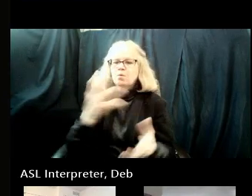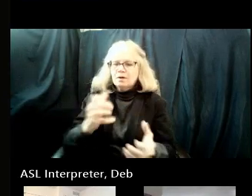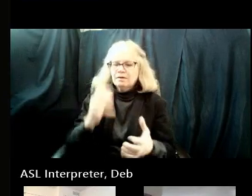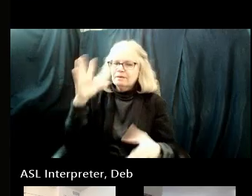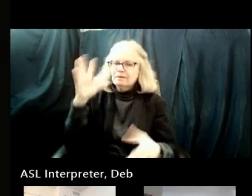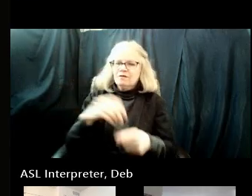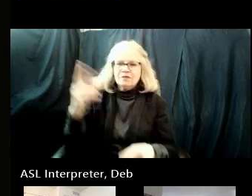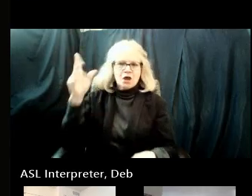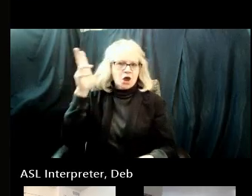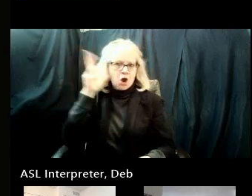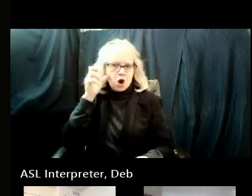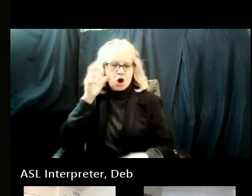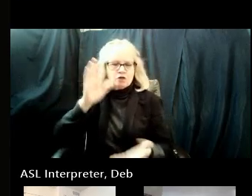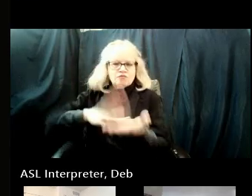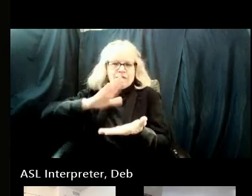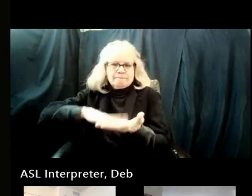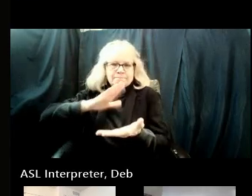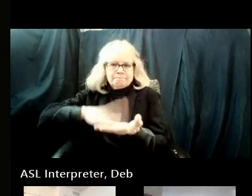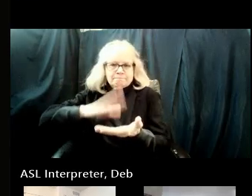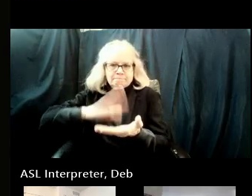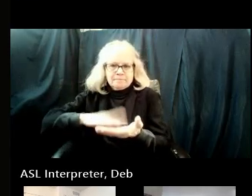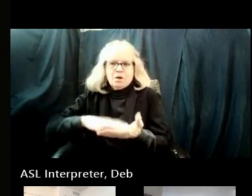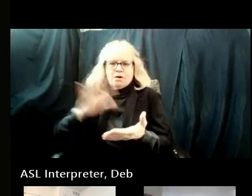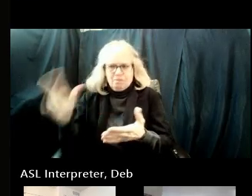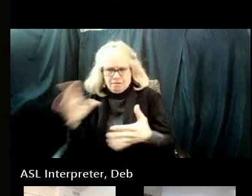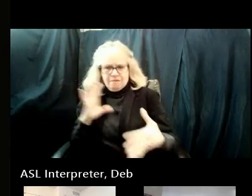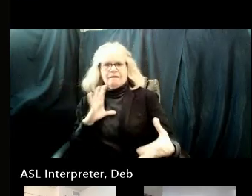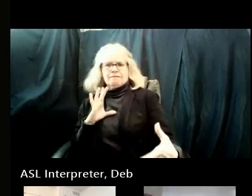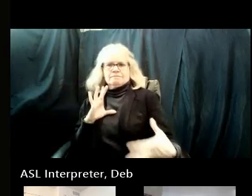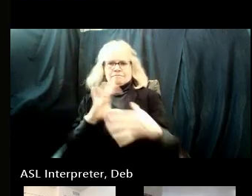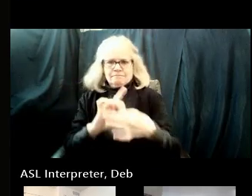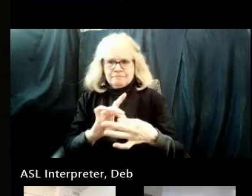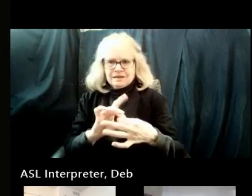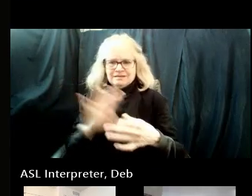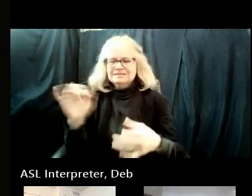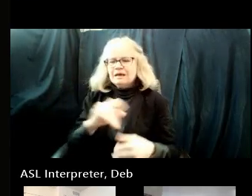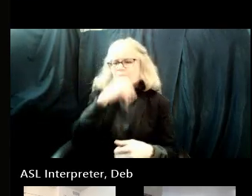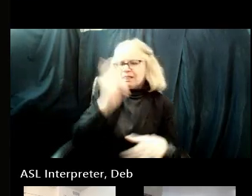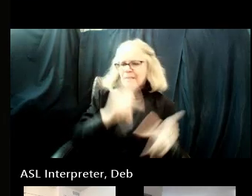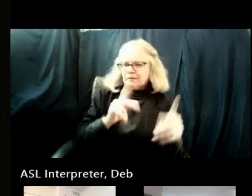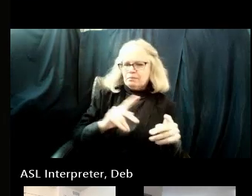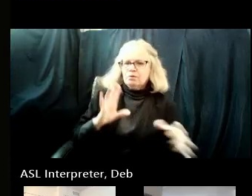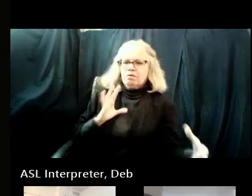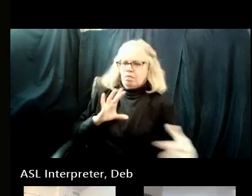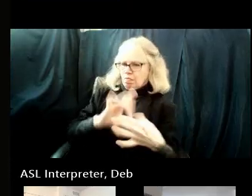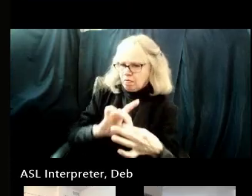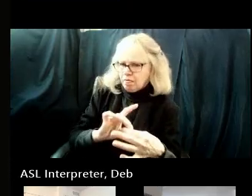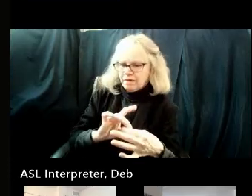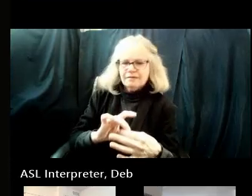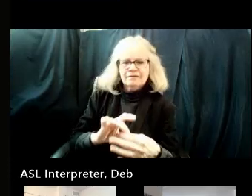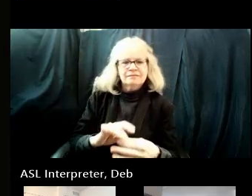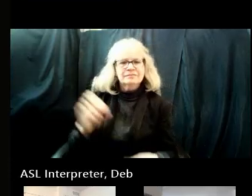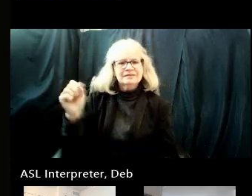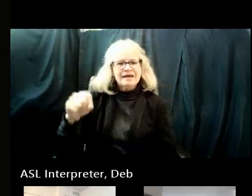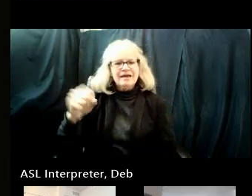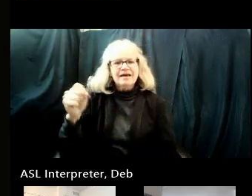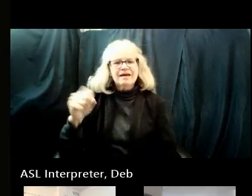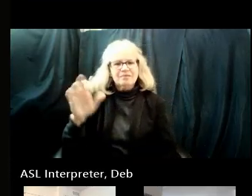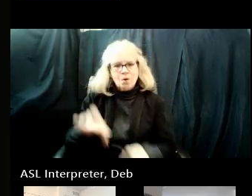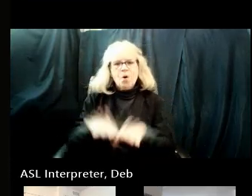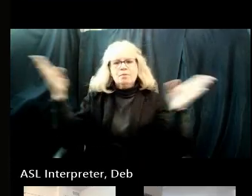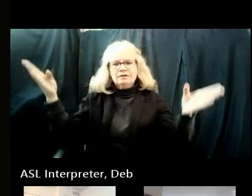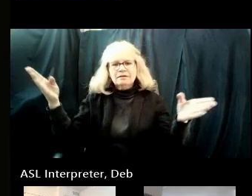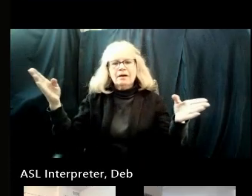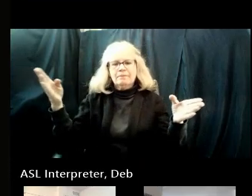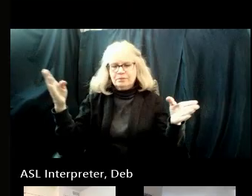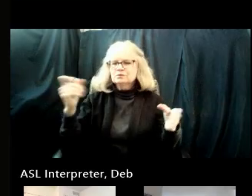and they connected to those same rhythms just as much as the Black folks did. And so we opened it up, and it was beneficial for